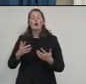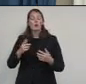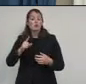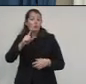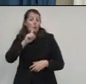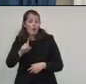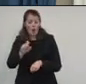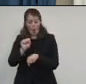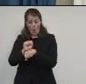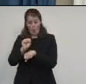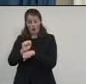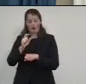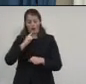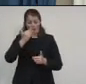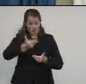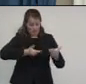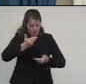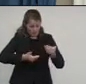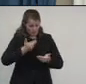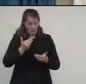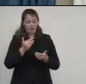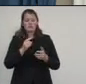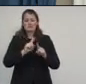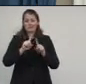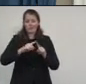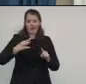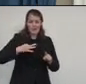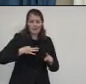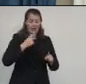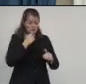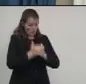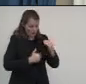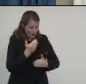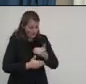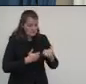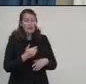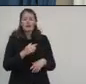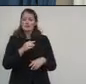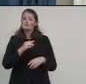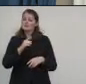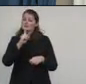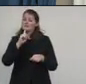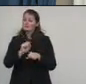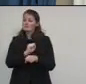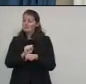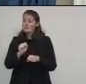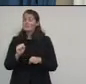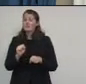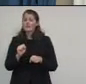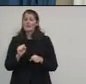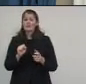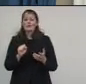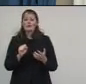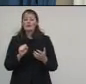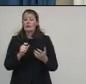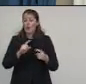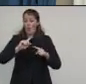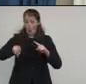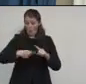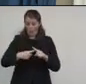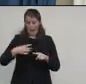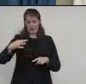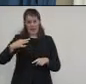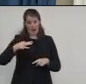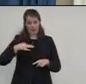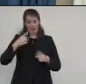coming here to Nevada are citizens of those 5 states, or 4 states in addition to us. They're